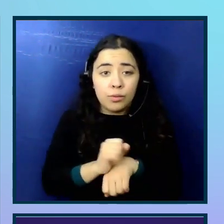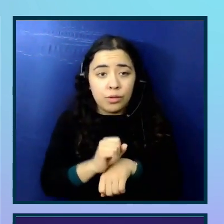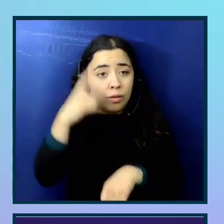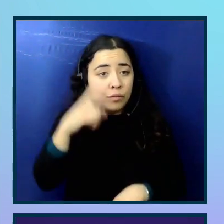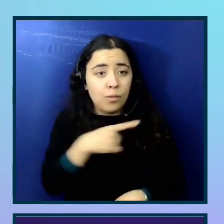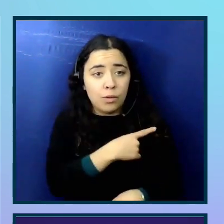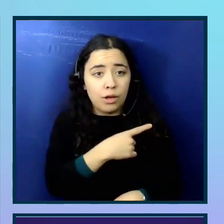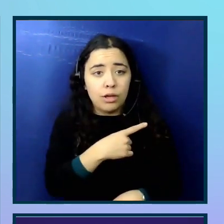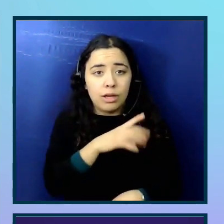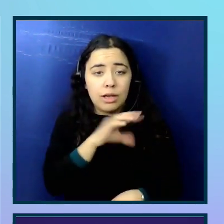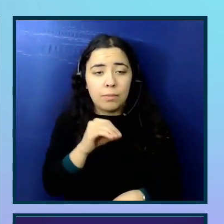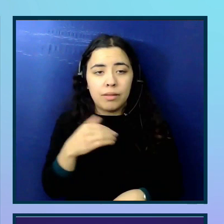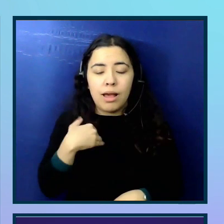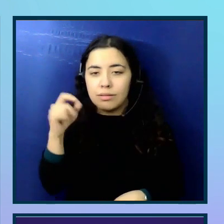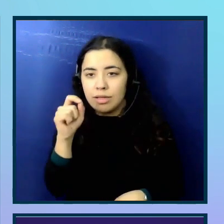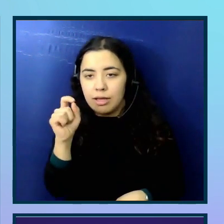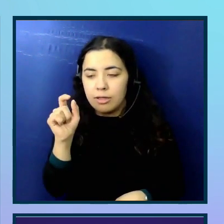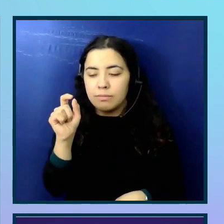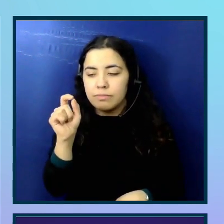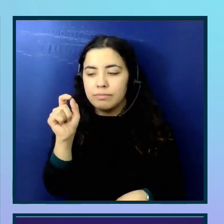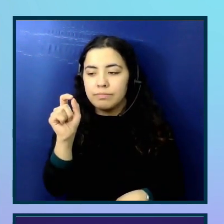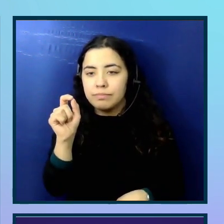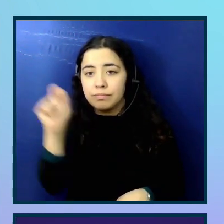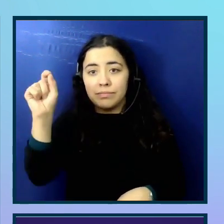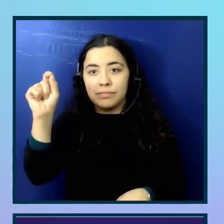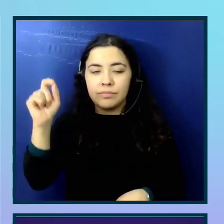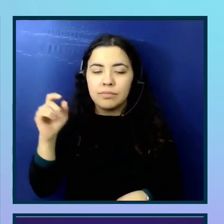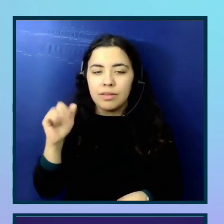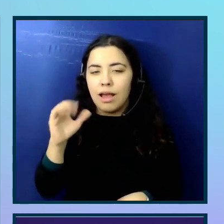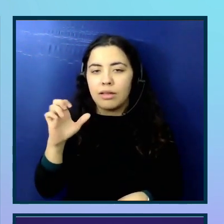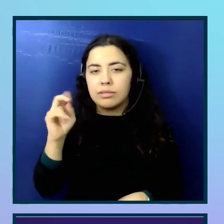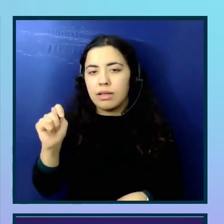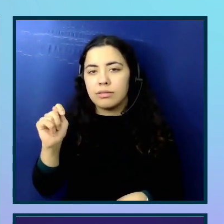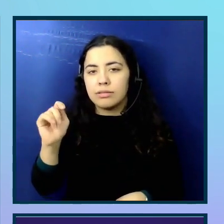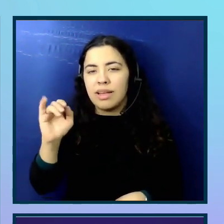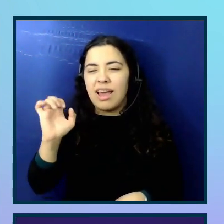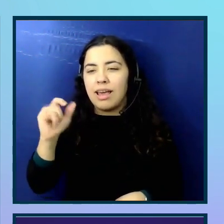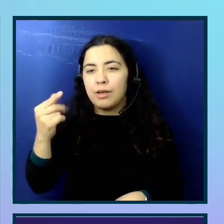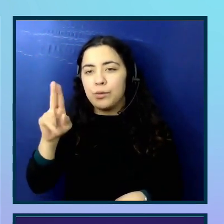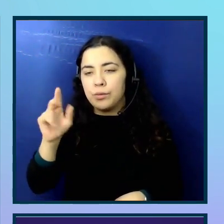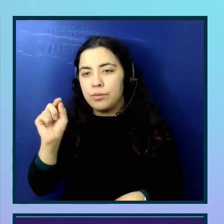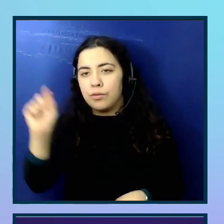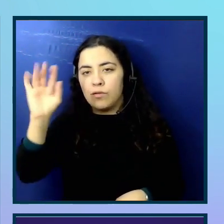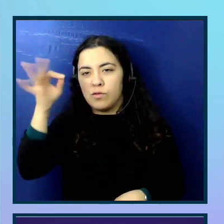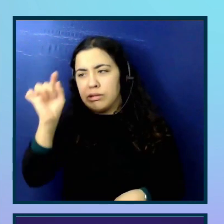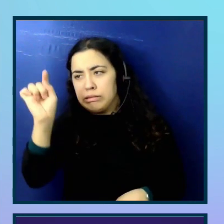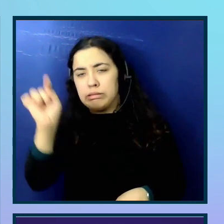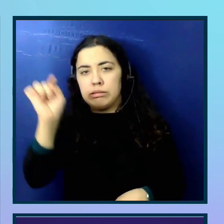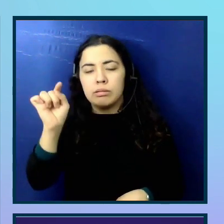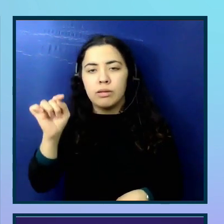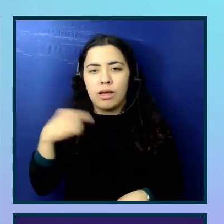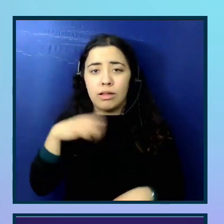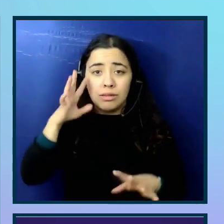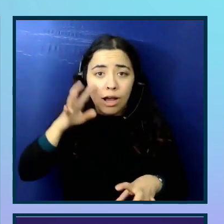on it. And it just told me invalid. And I think I cried. I'm pretty sure I cried because I couldn't figure out why